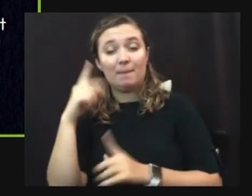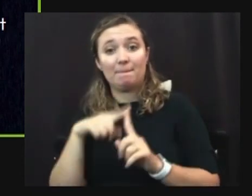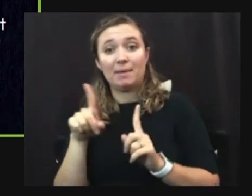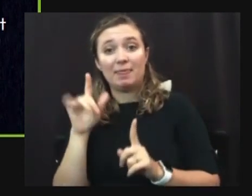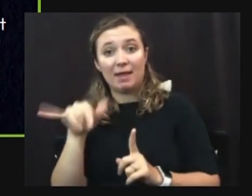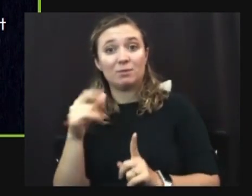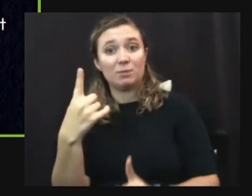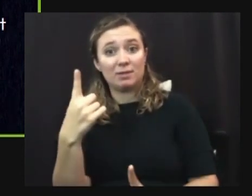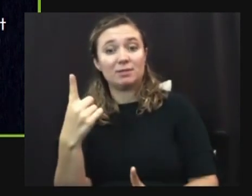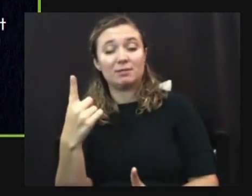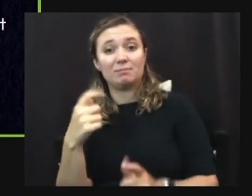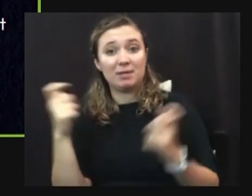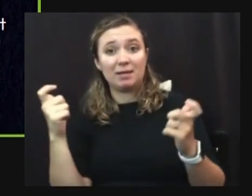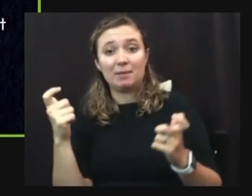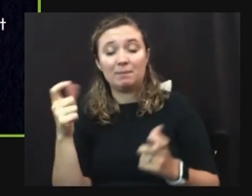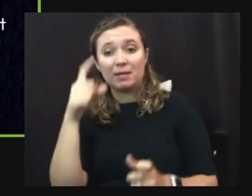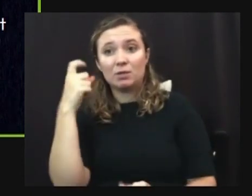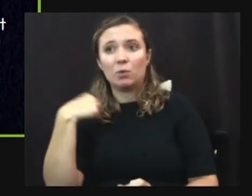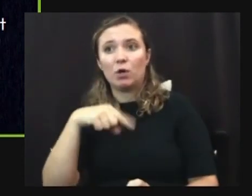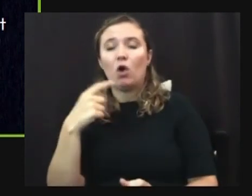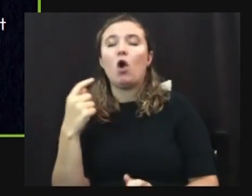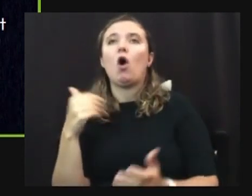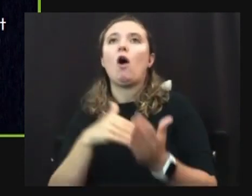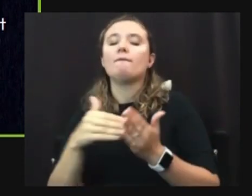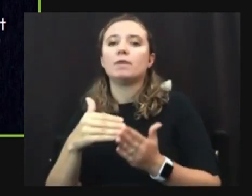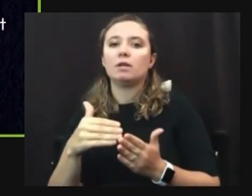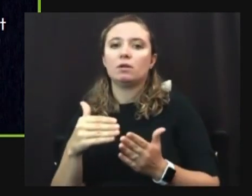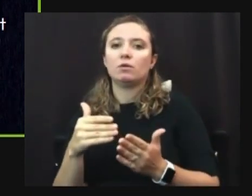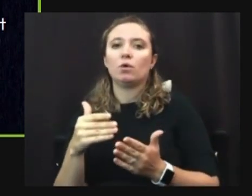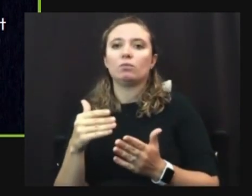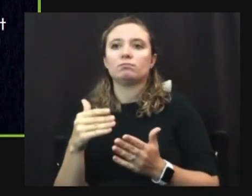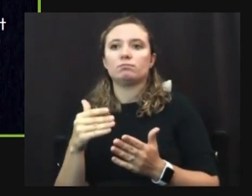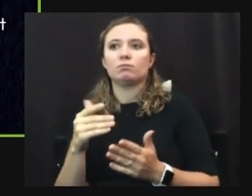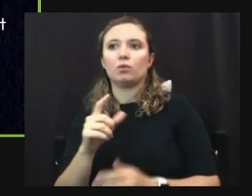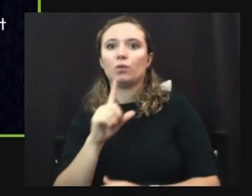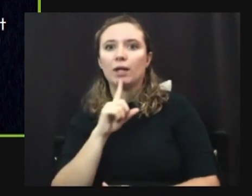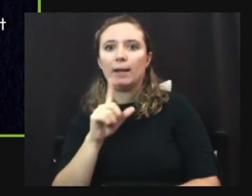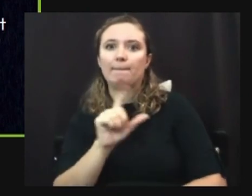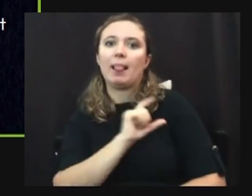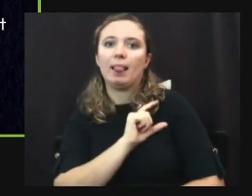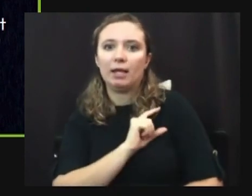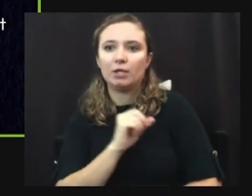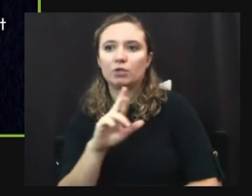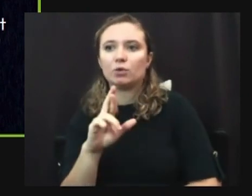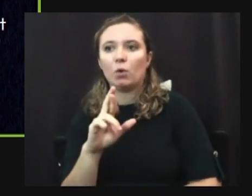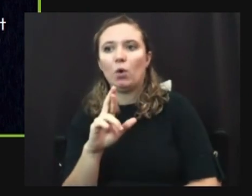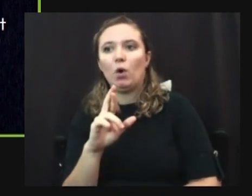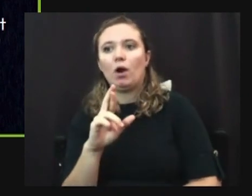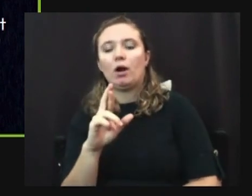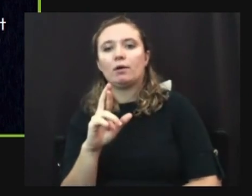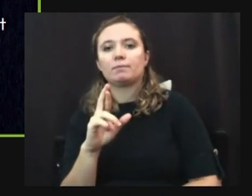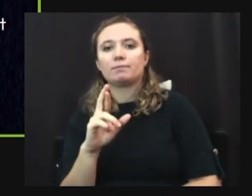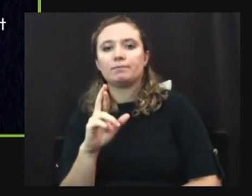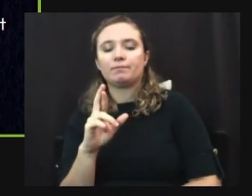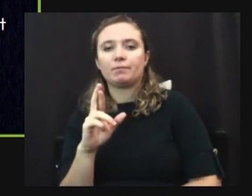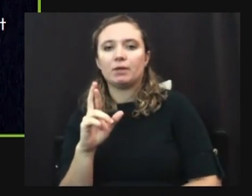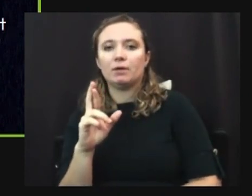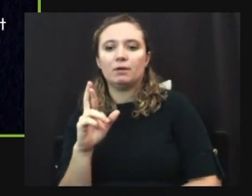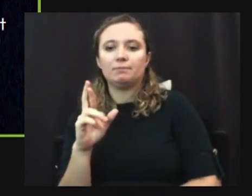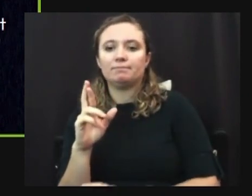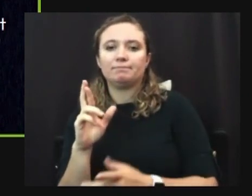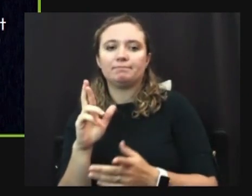Because we're usually over-policed and infantilized. Well, we didn't get that here. And we're asking the rest of the